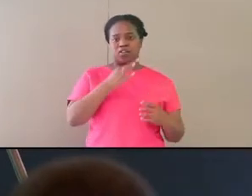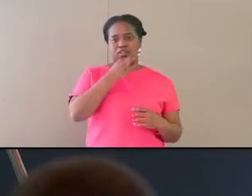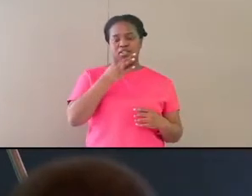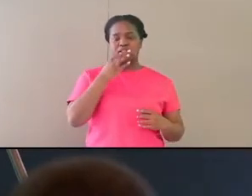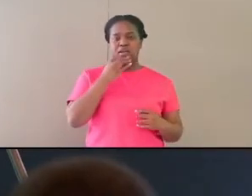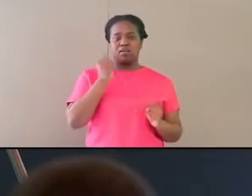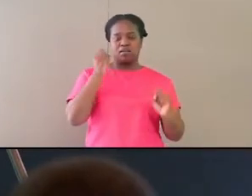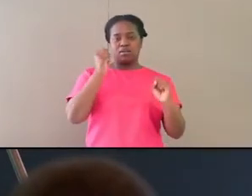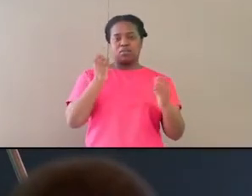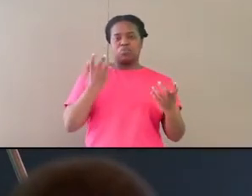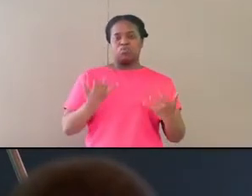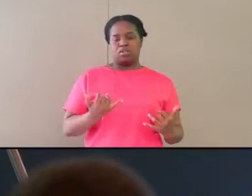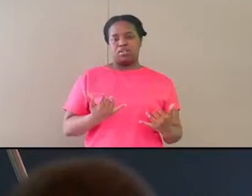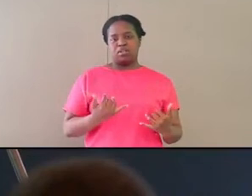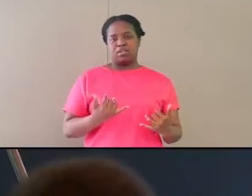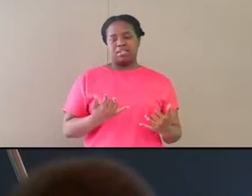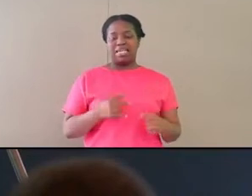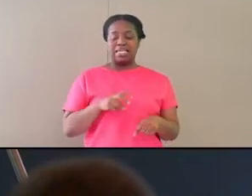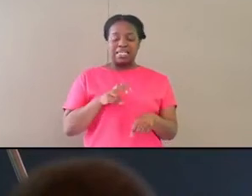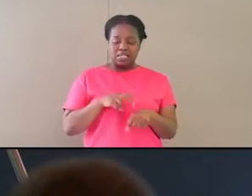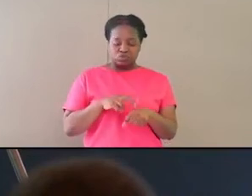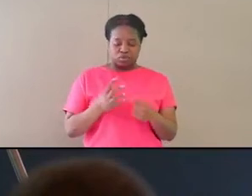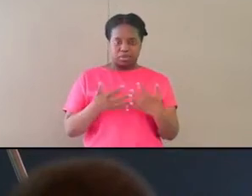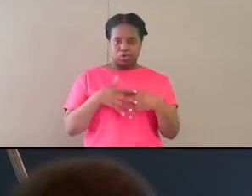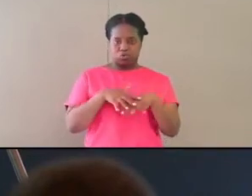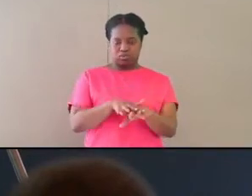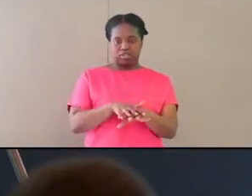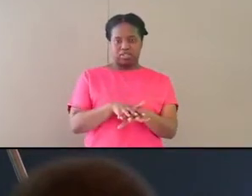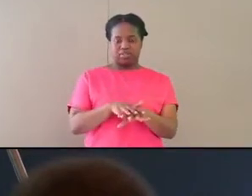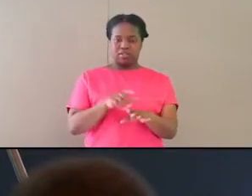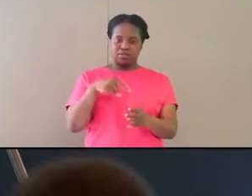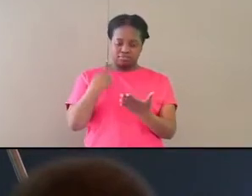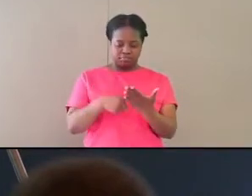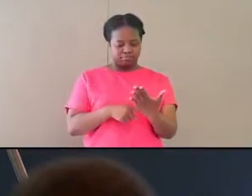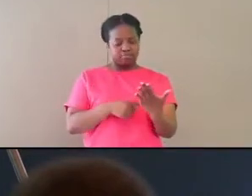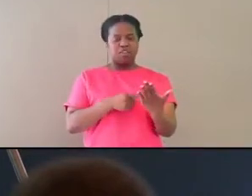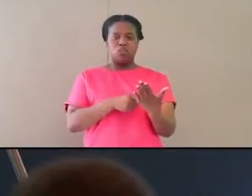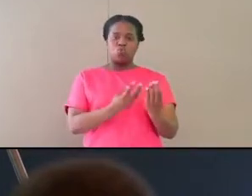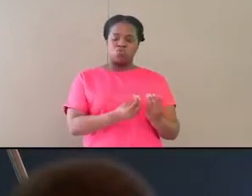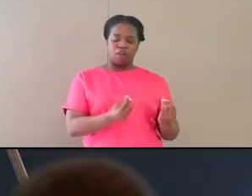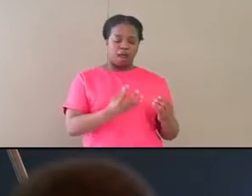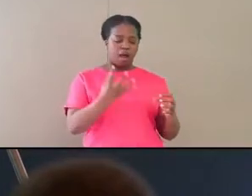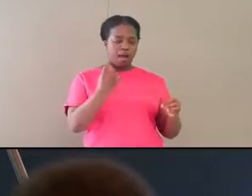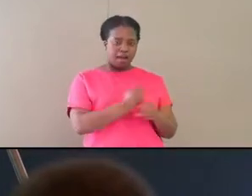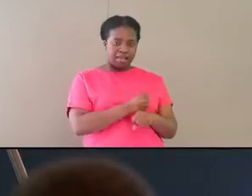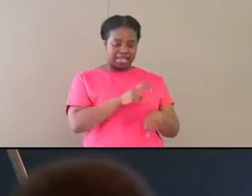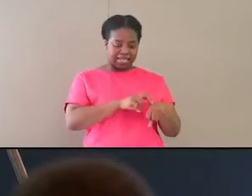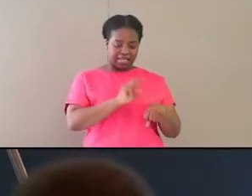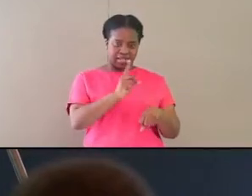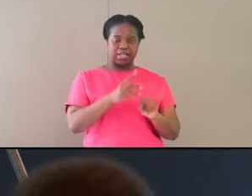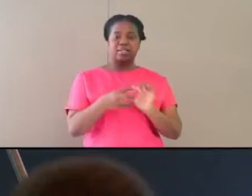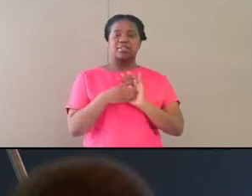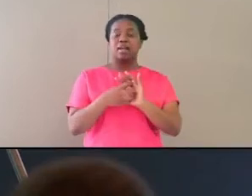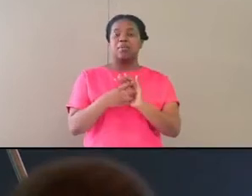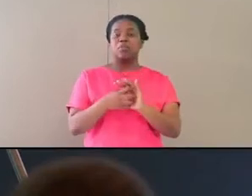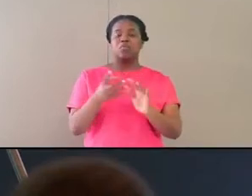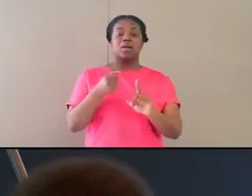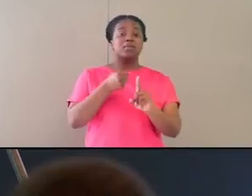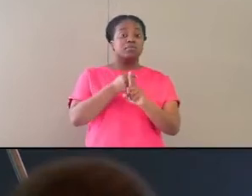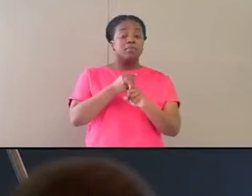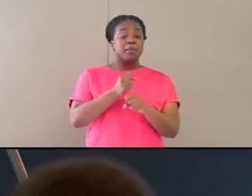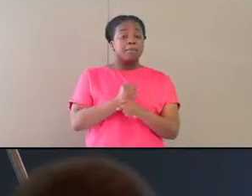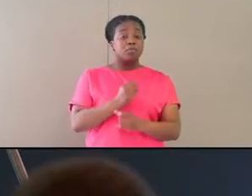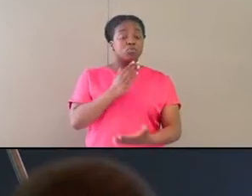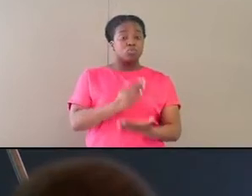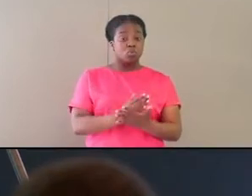today it is to be inclusive relevant and adequate to meet children's needs for example the campaign to raise